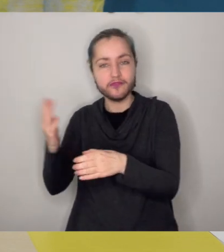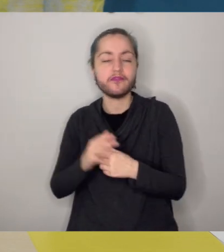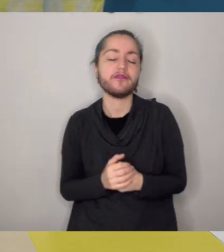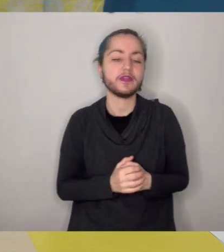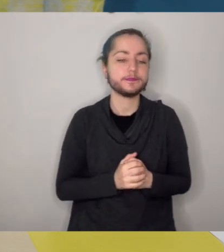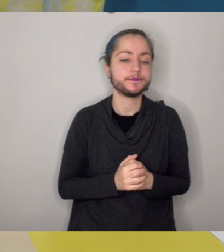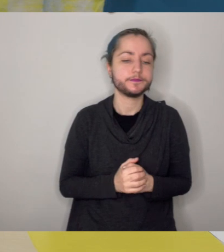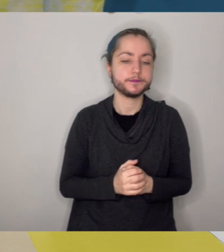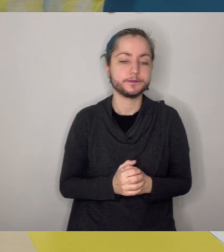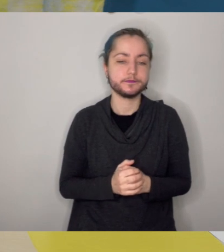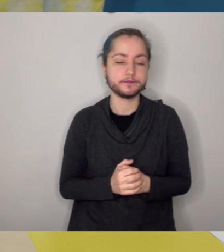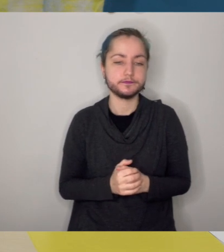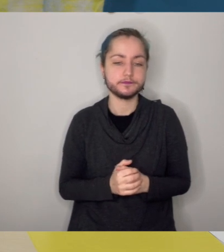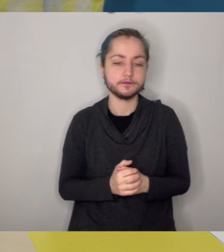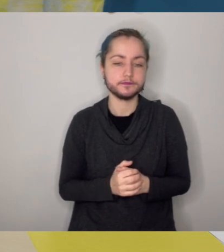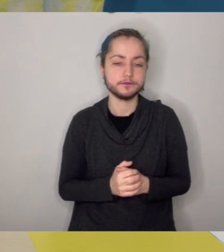Take the lids off.